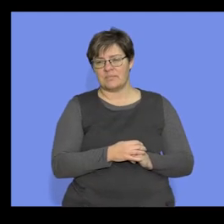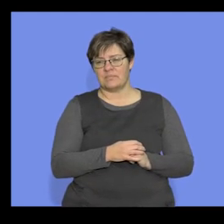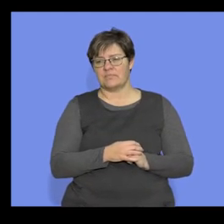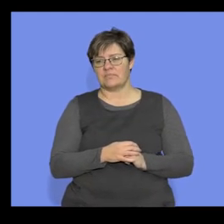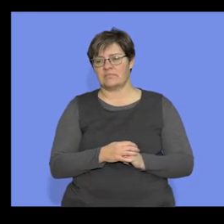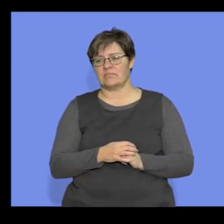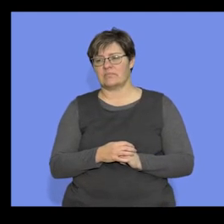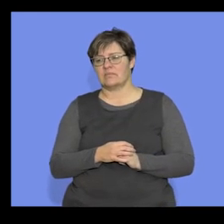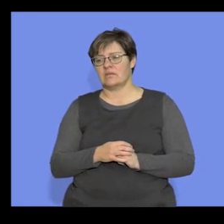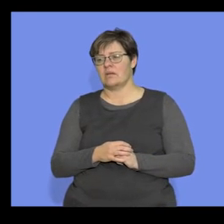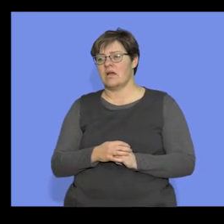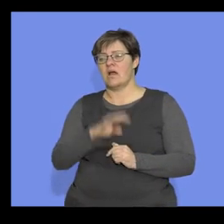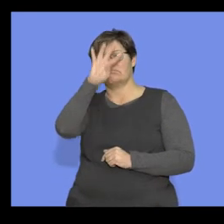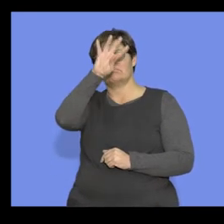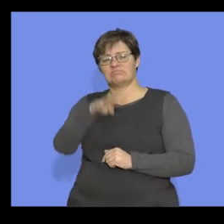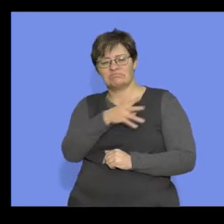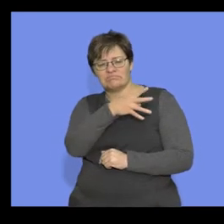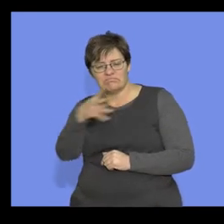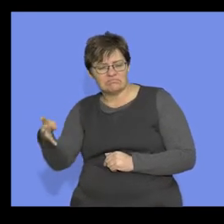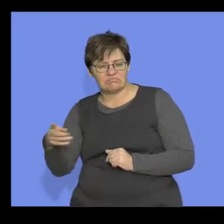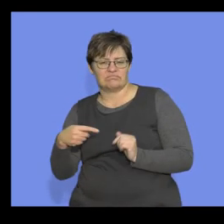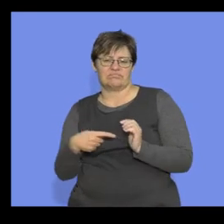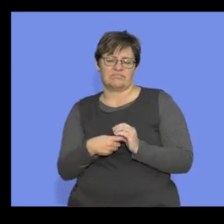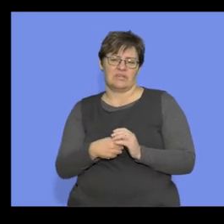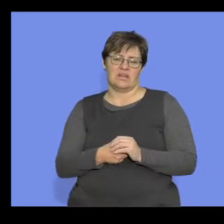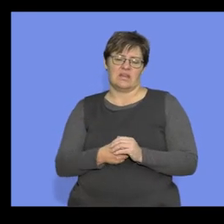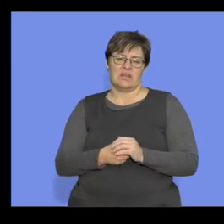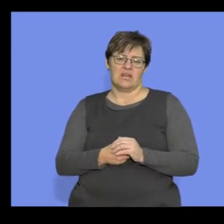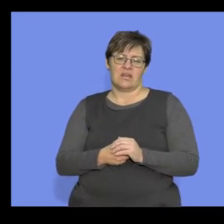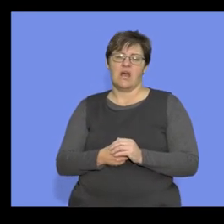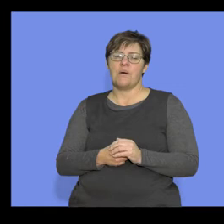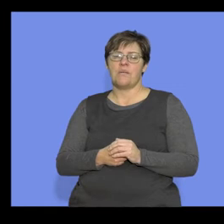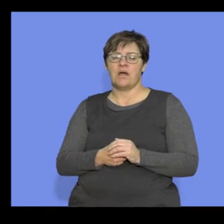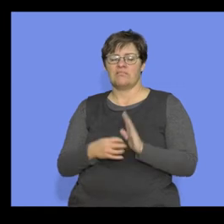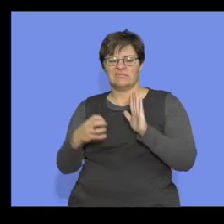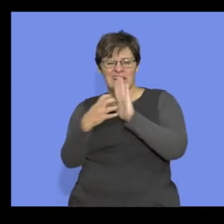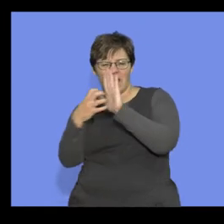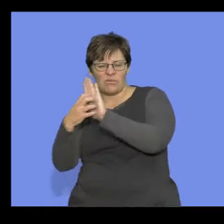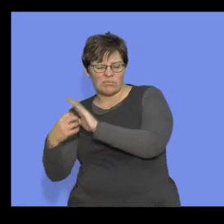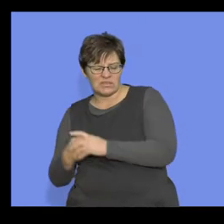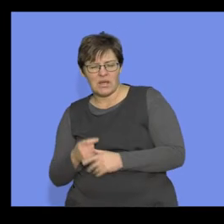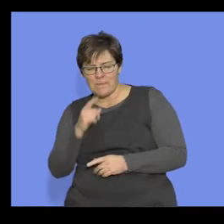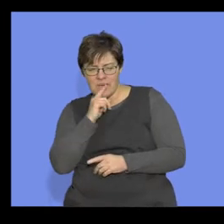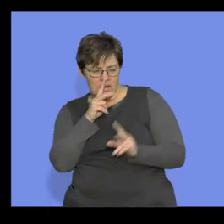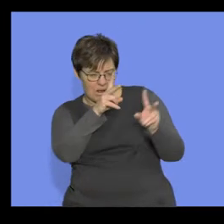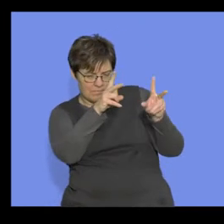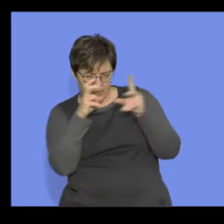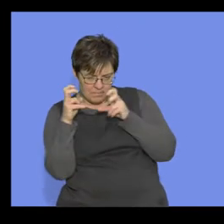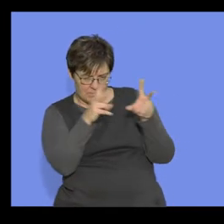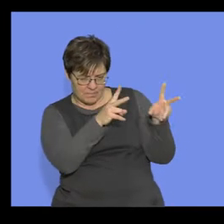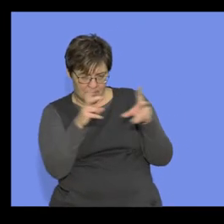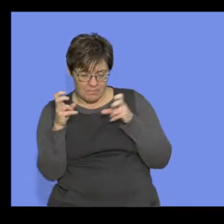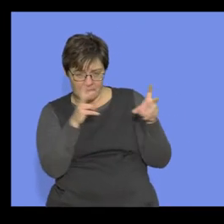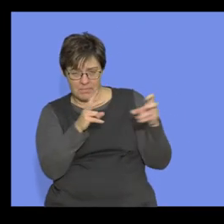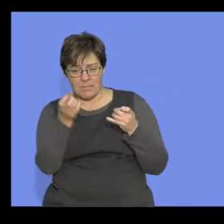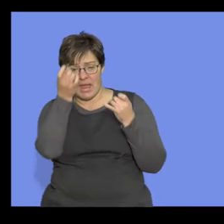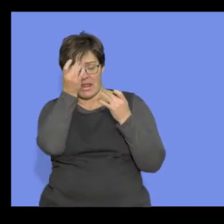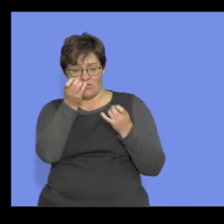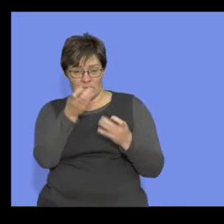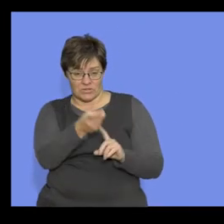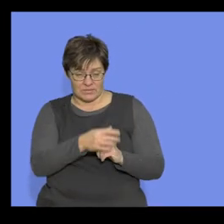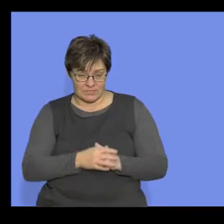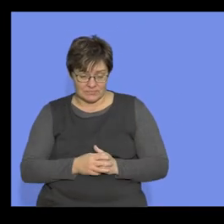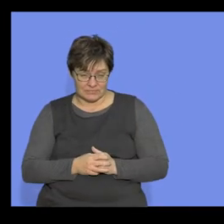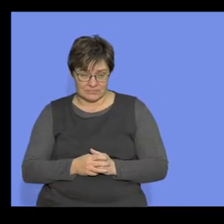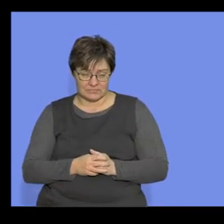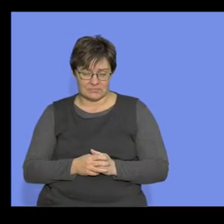They're going to give you a chart. They're going to give you, all right, these kind of diagrams, and you're going to have to, all right, be able